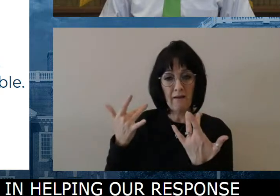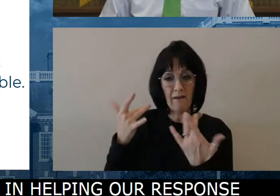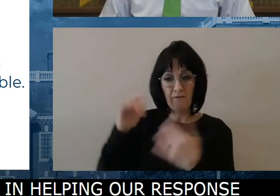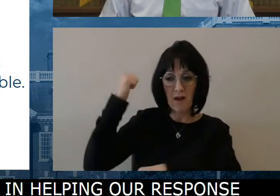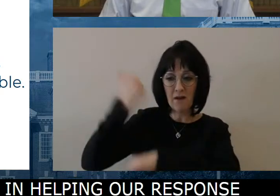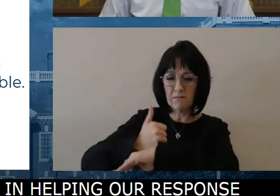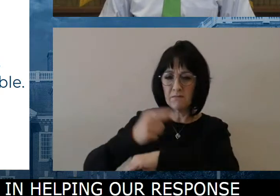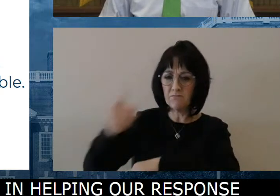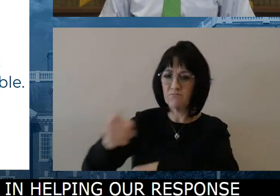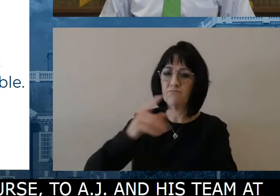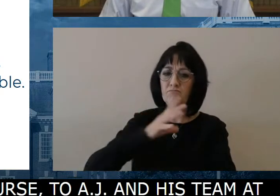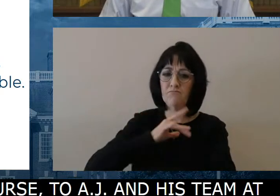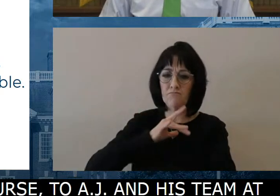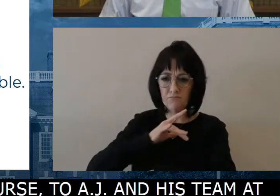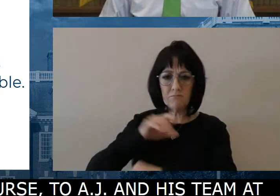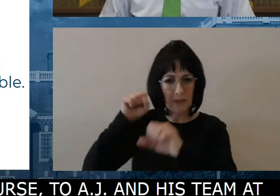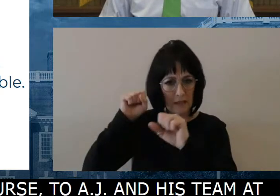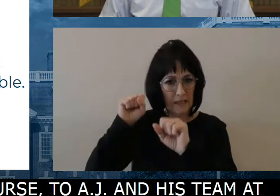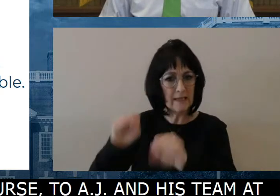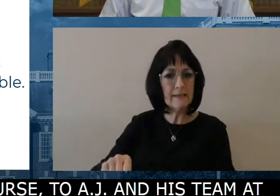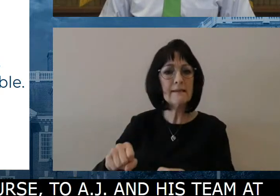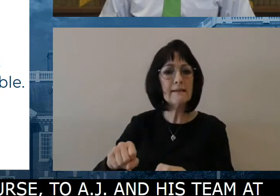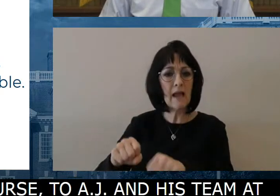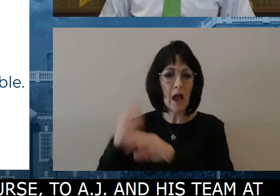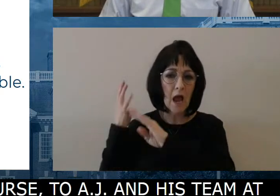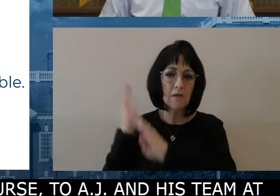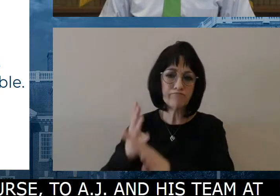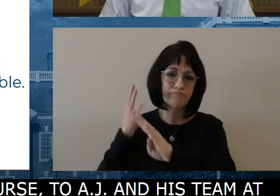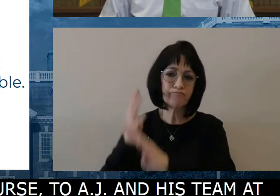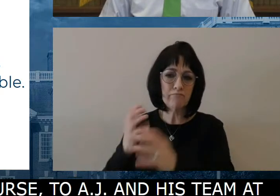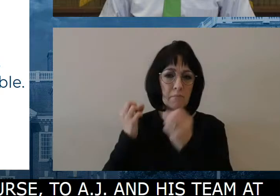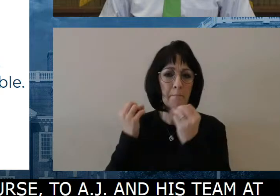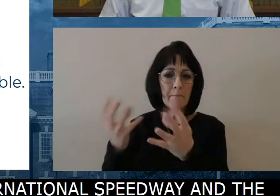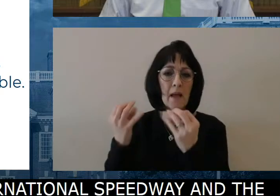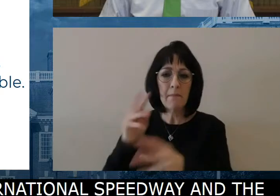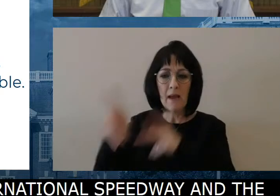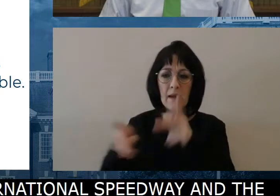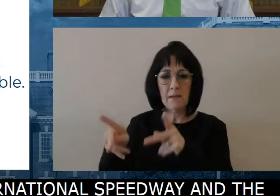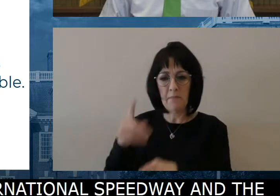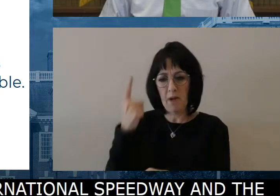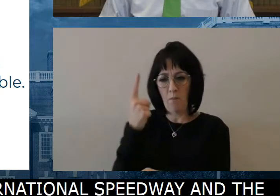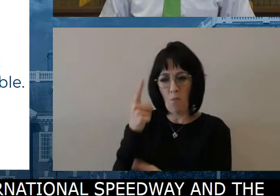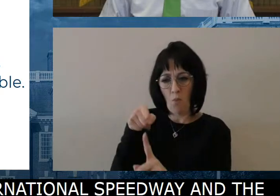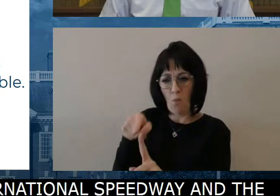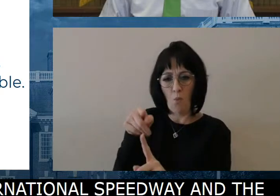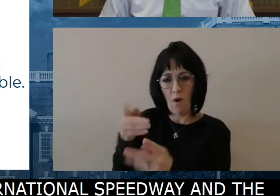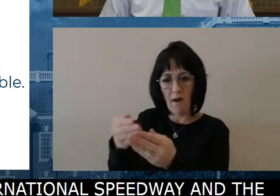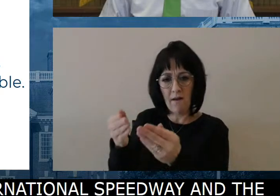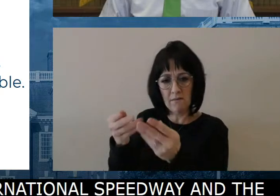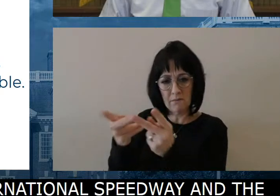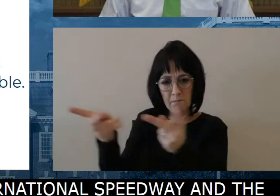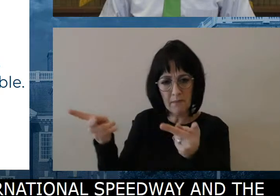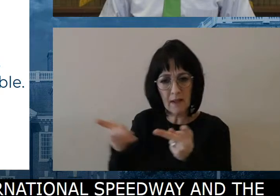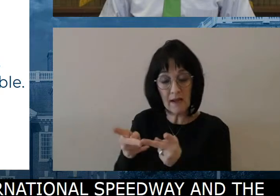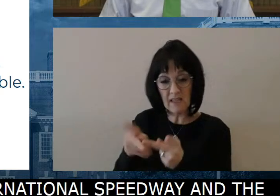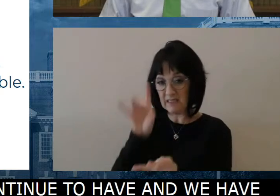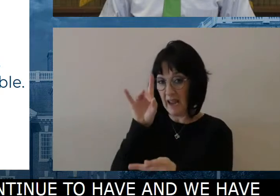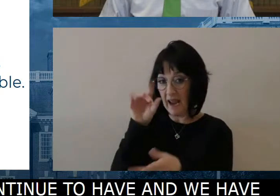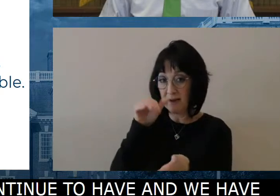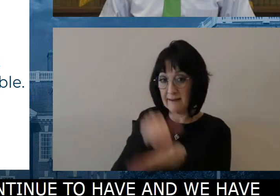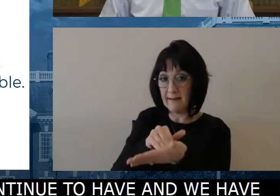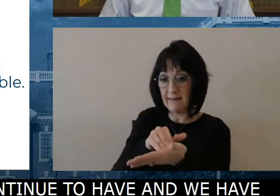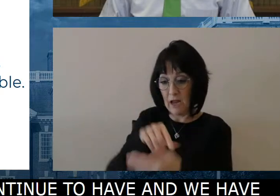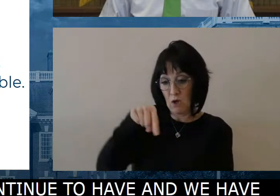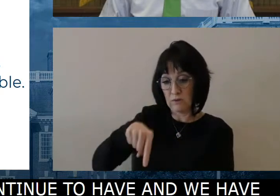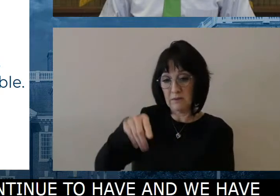have 8,000 slots, right, AJ, for educators and for childcare